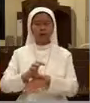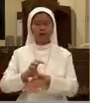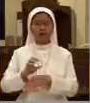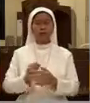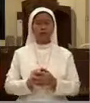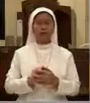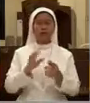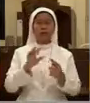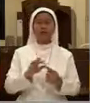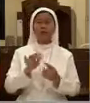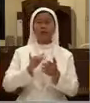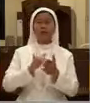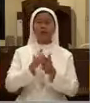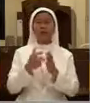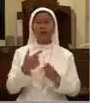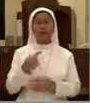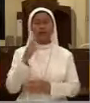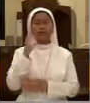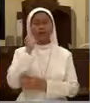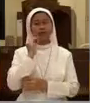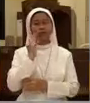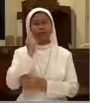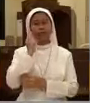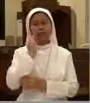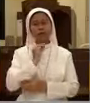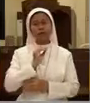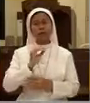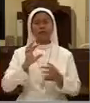who have had experience of